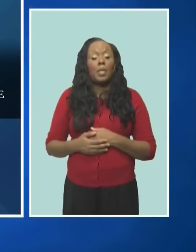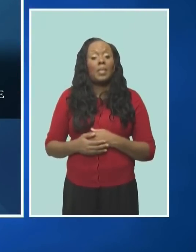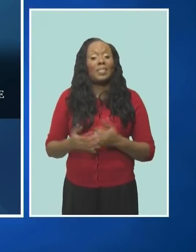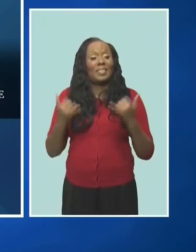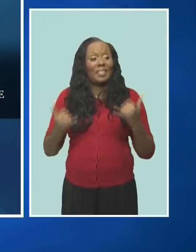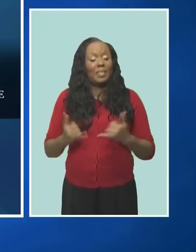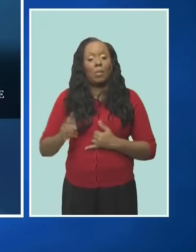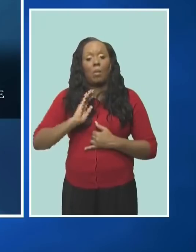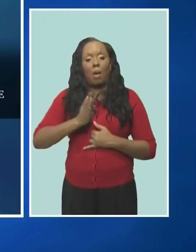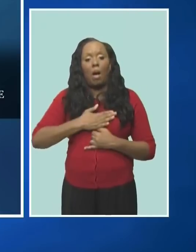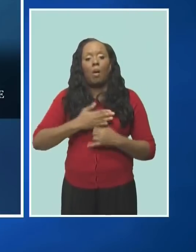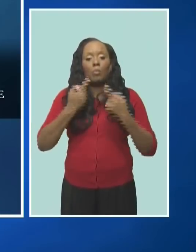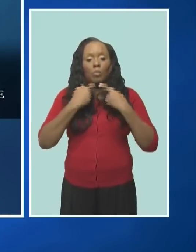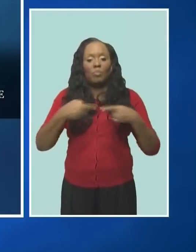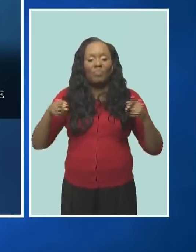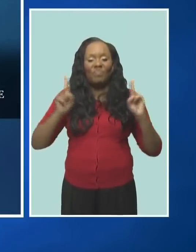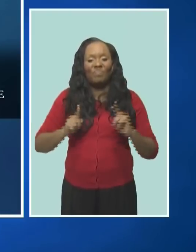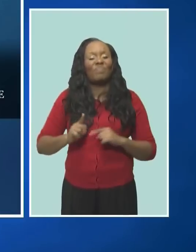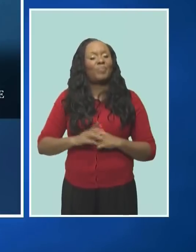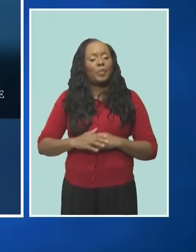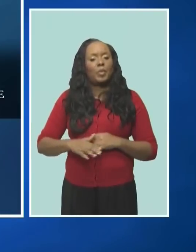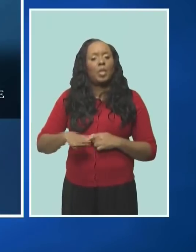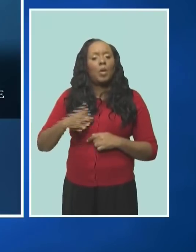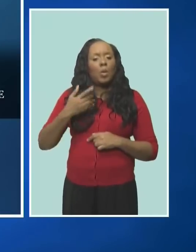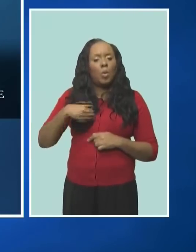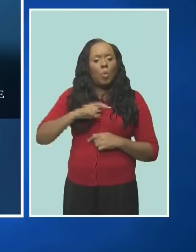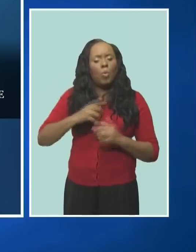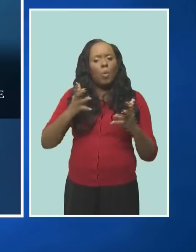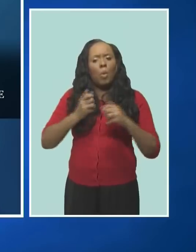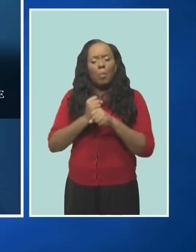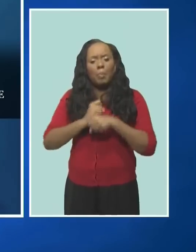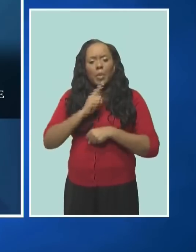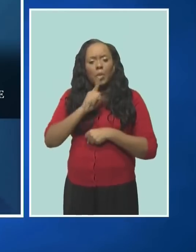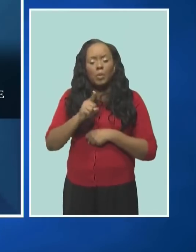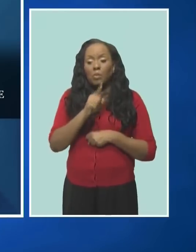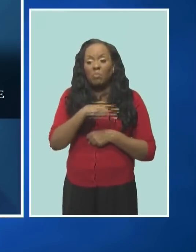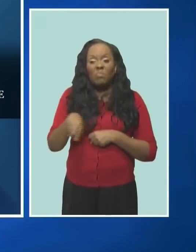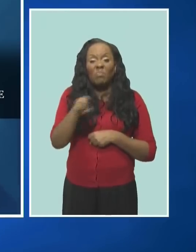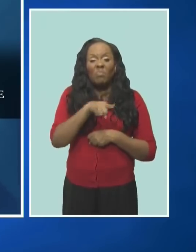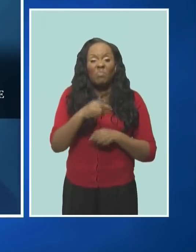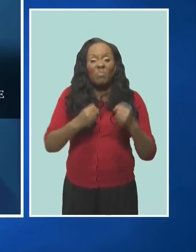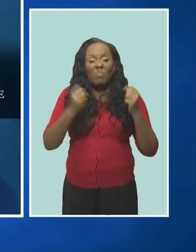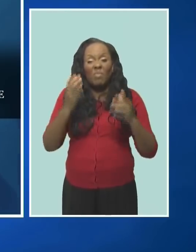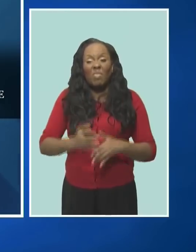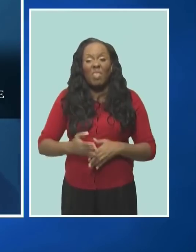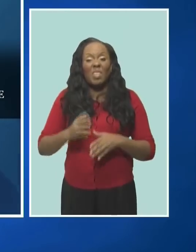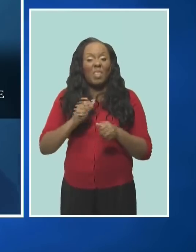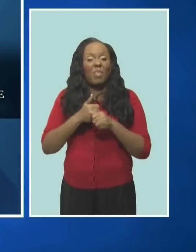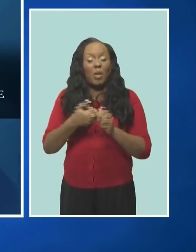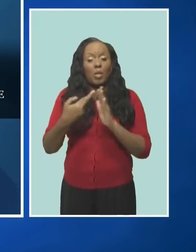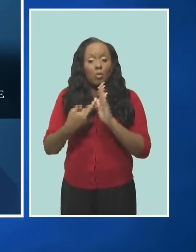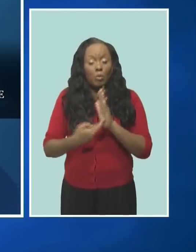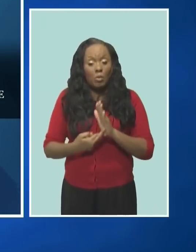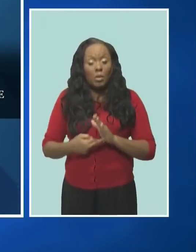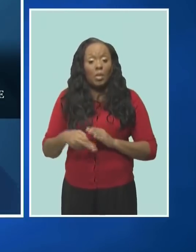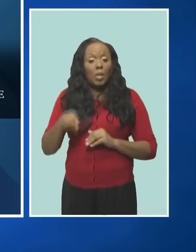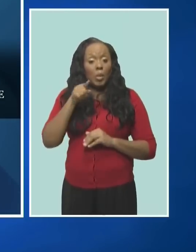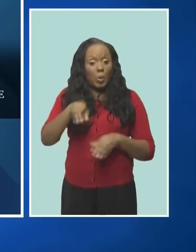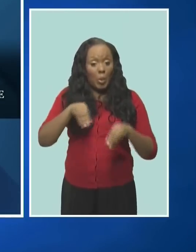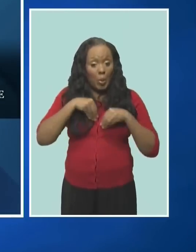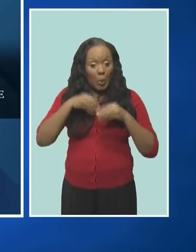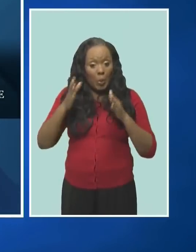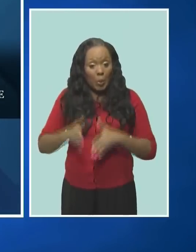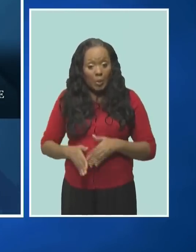It is imperative that you do spot checks on various routes to ensure the viability of your business,